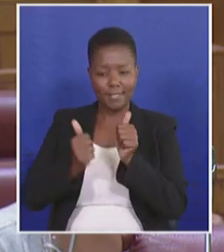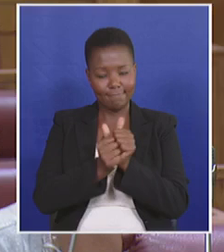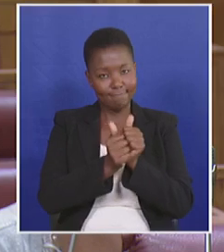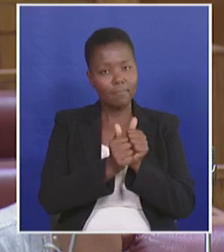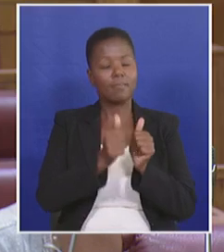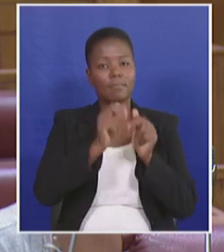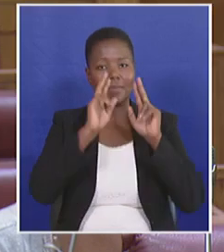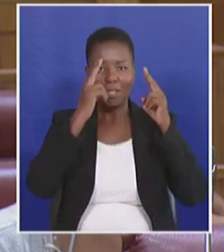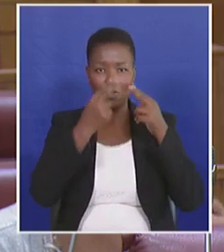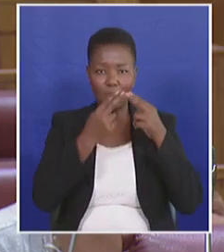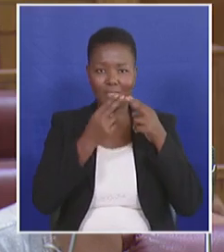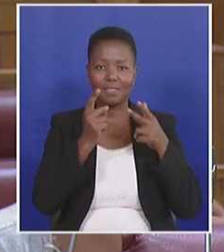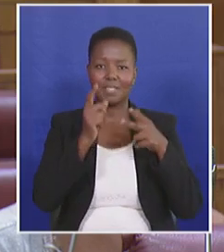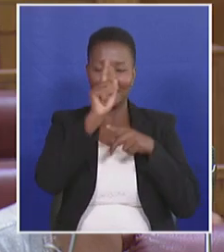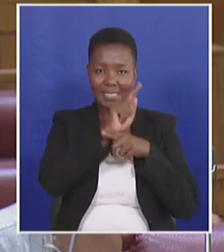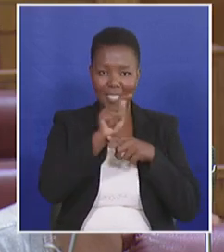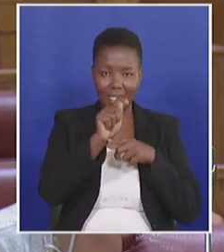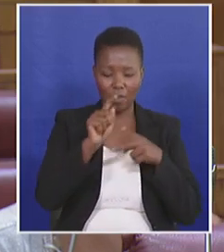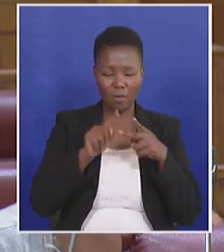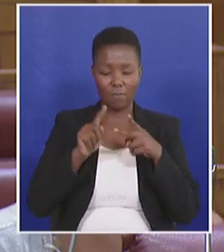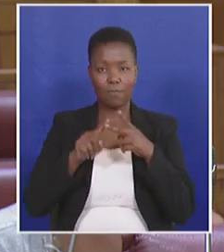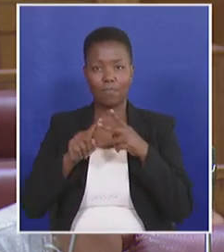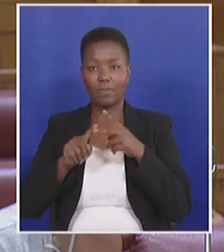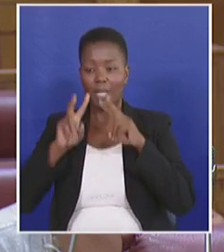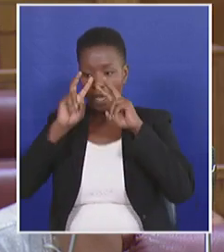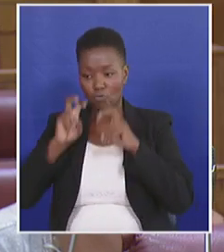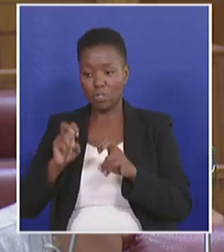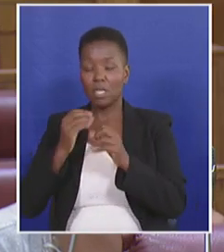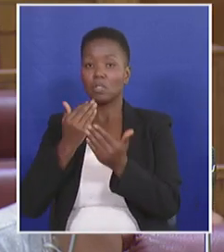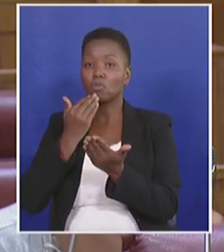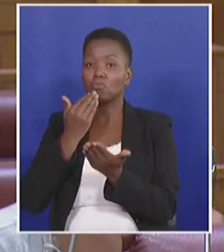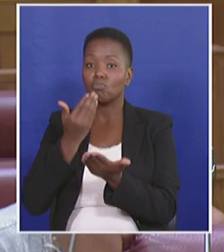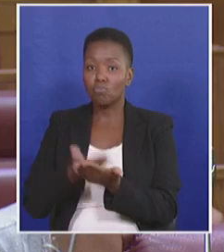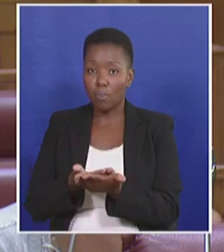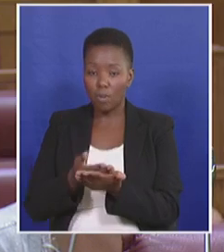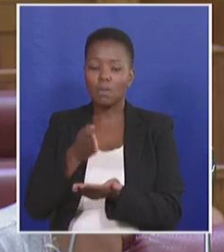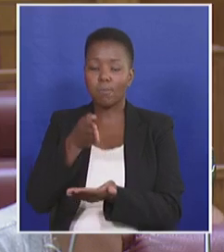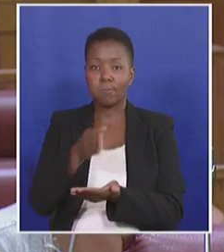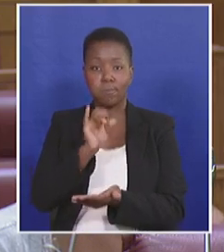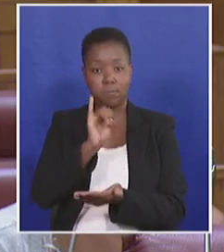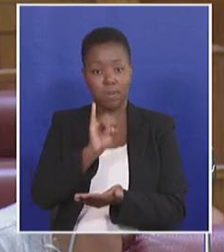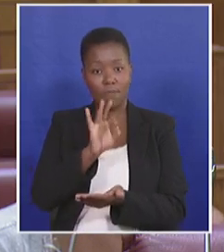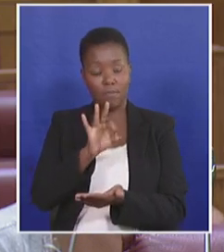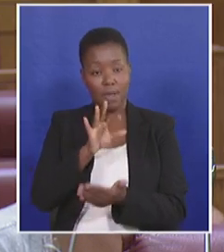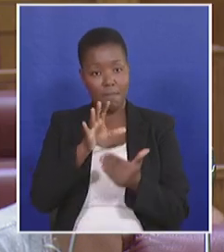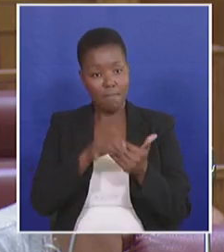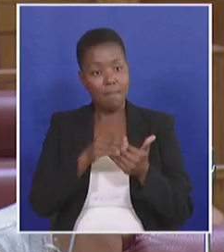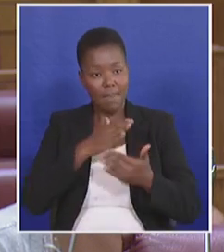institutions, and the research proposal is also available if so requested by honorable members.